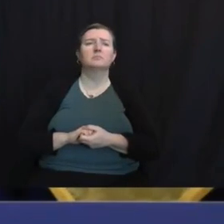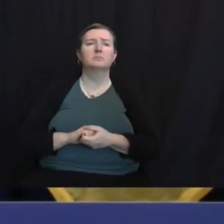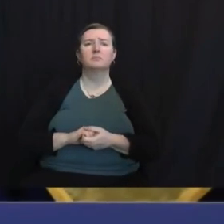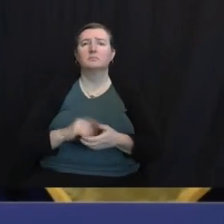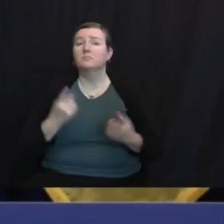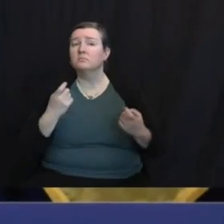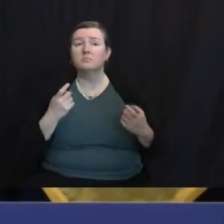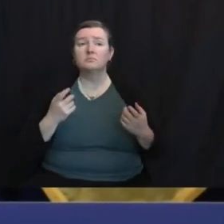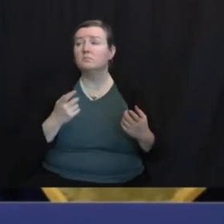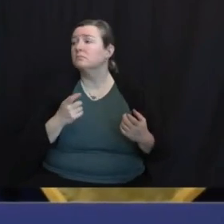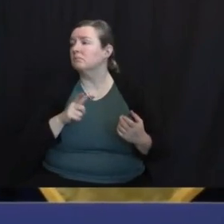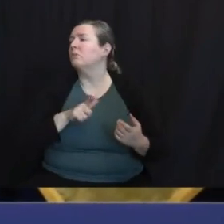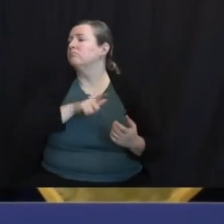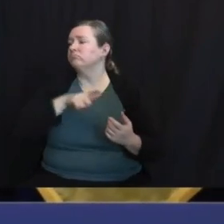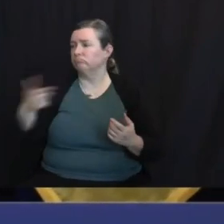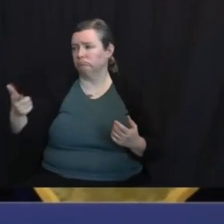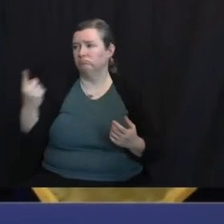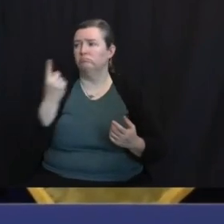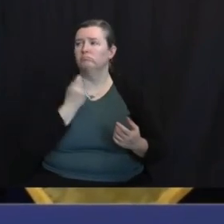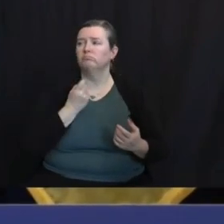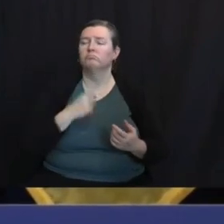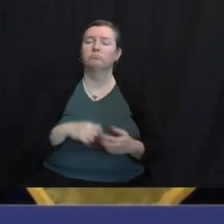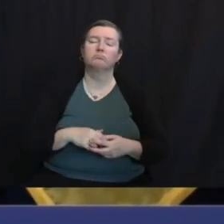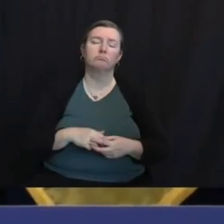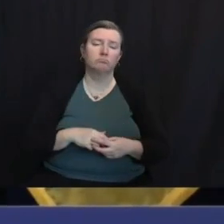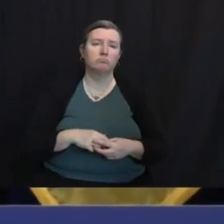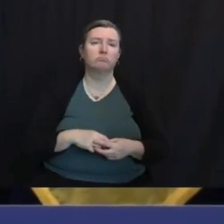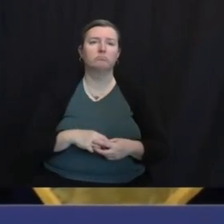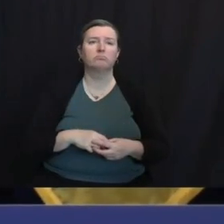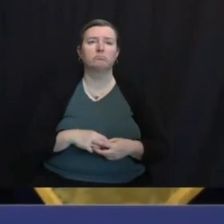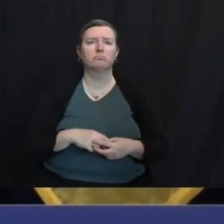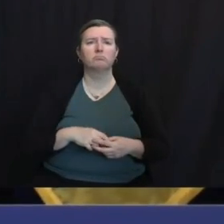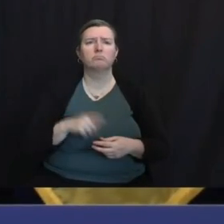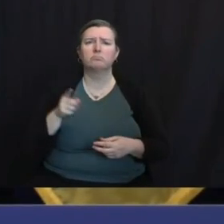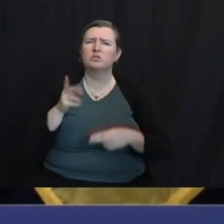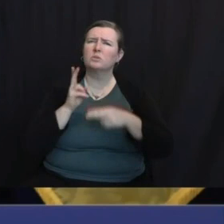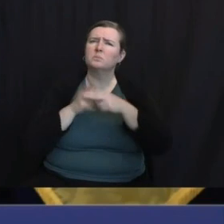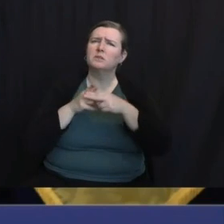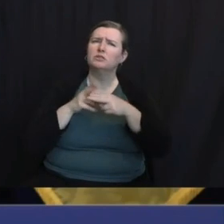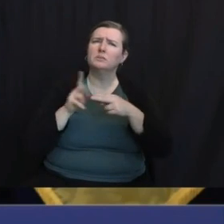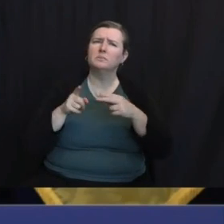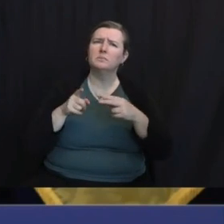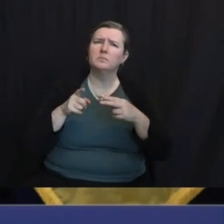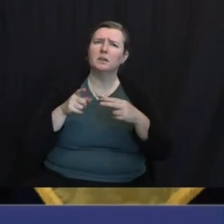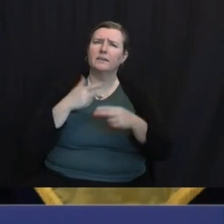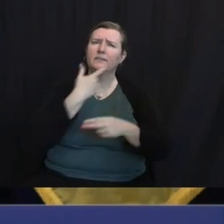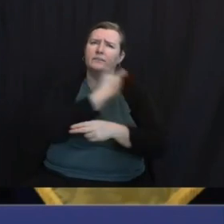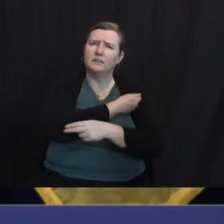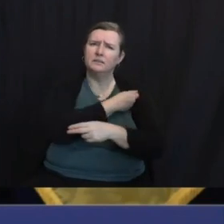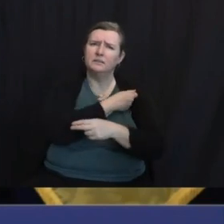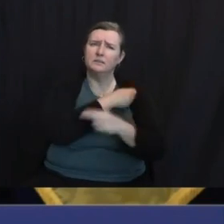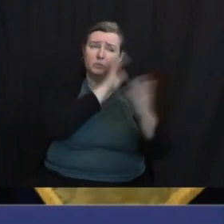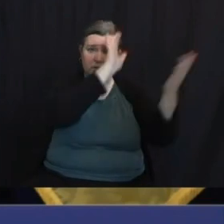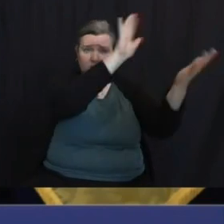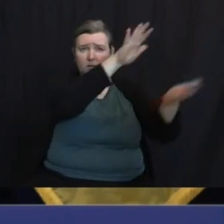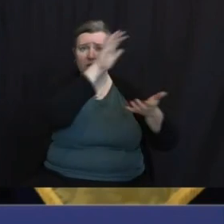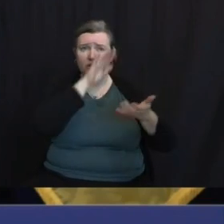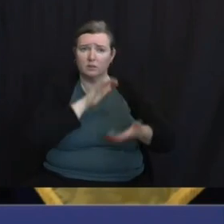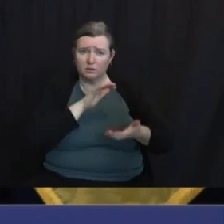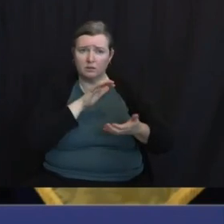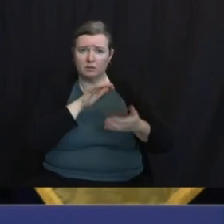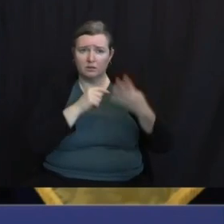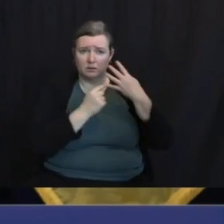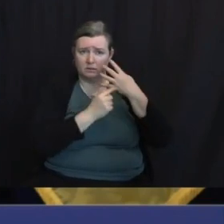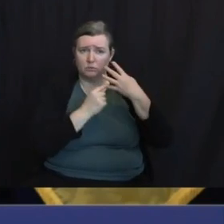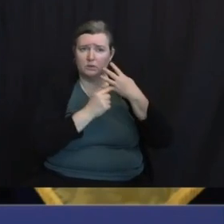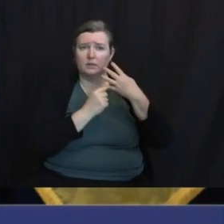Thank you. Sure. Governor, you said today again about the vaccine windfall later this month or early next month. When